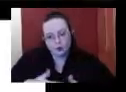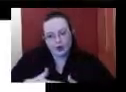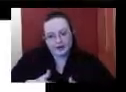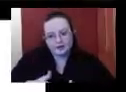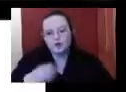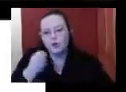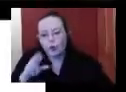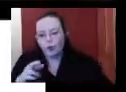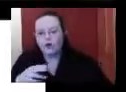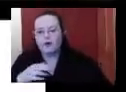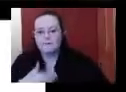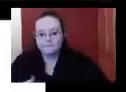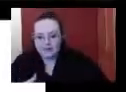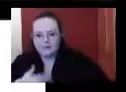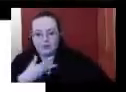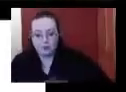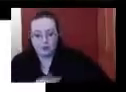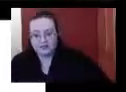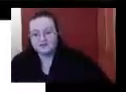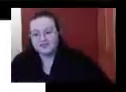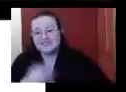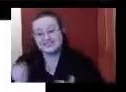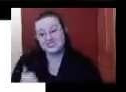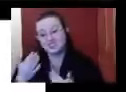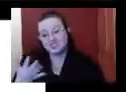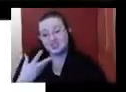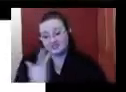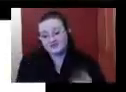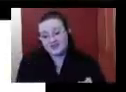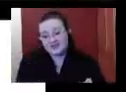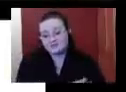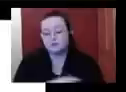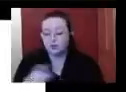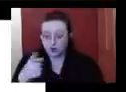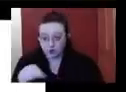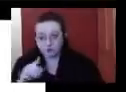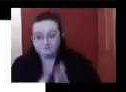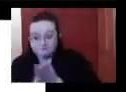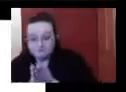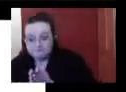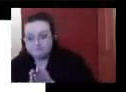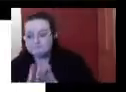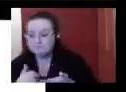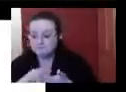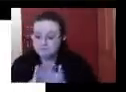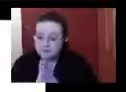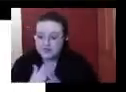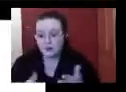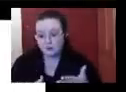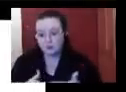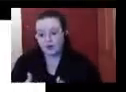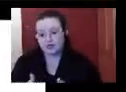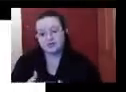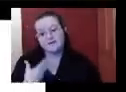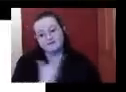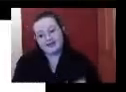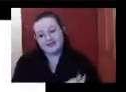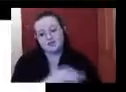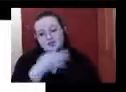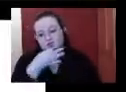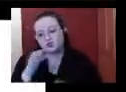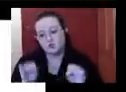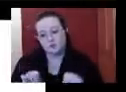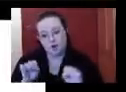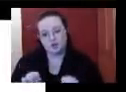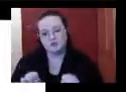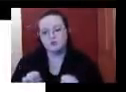or breastfeeding. If you're thinking of becoming pregnant or are pregnant, getting the vaccine as soon as possible is also the